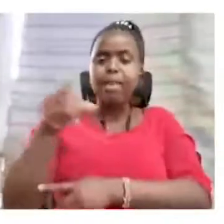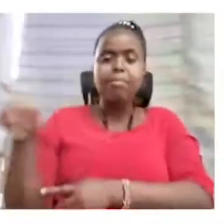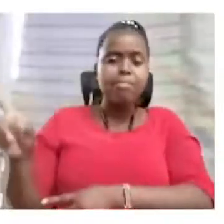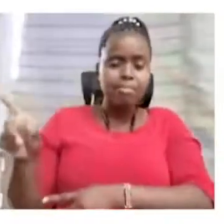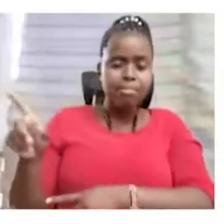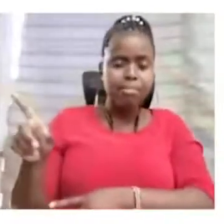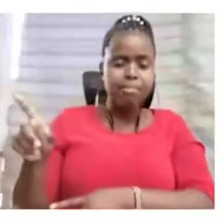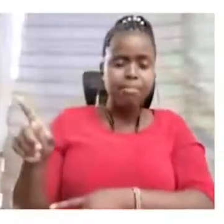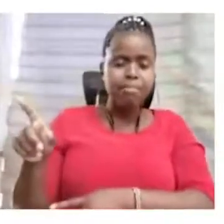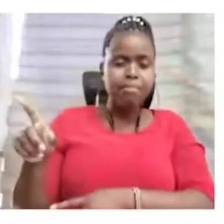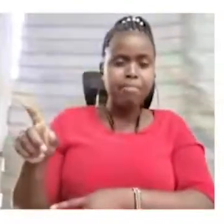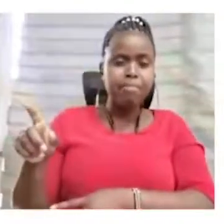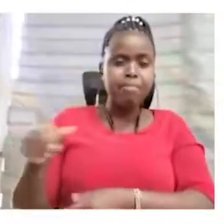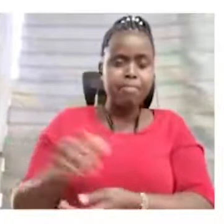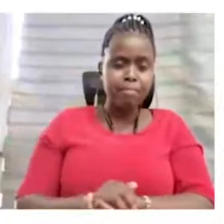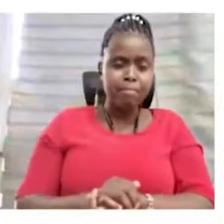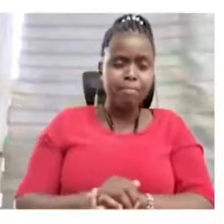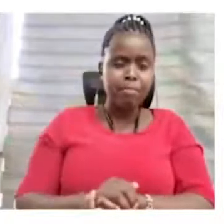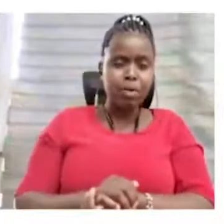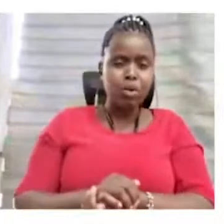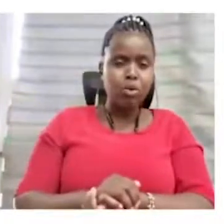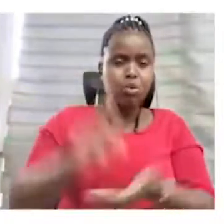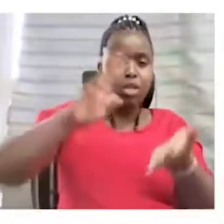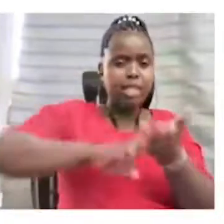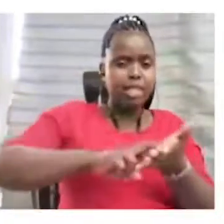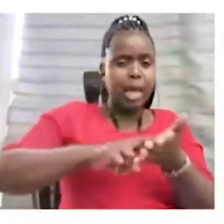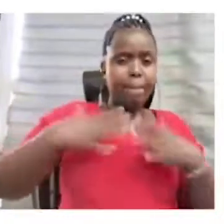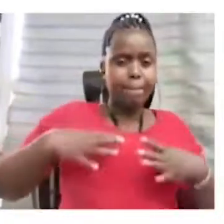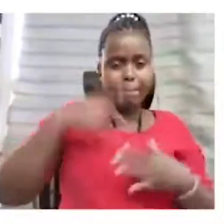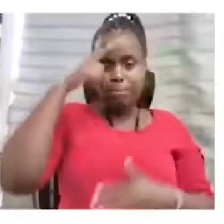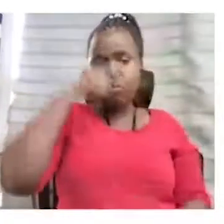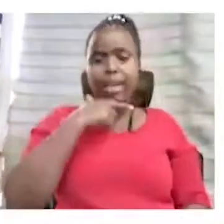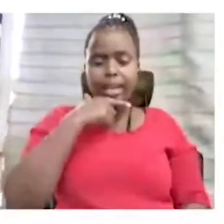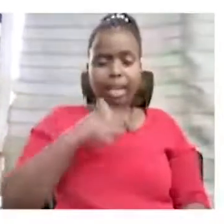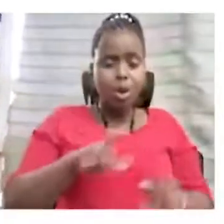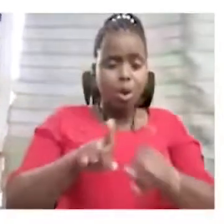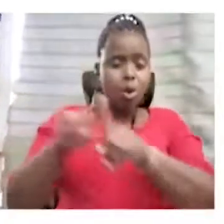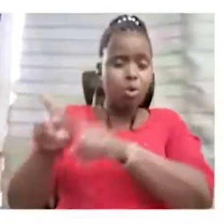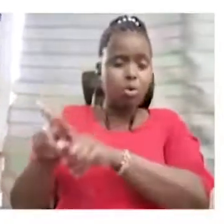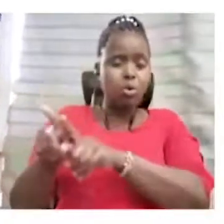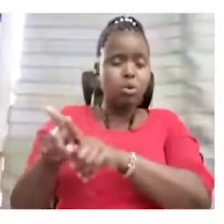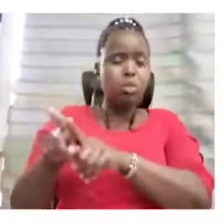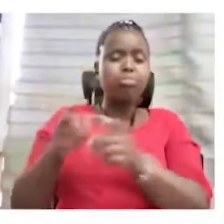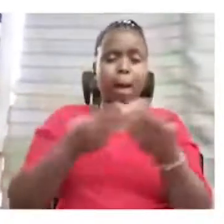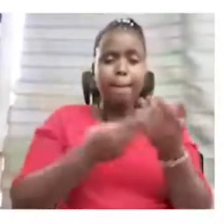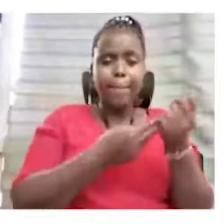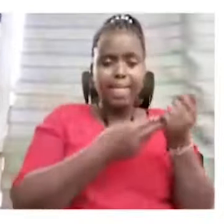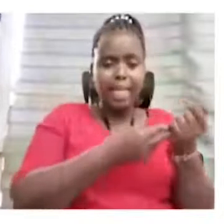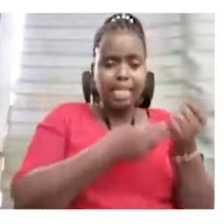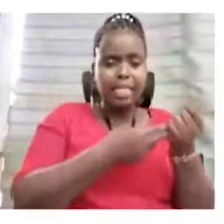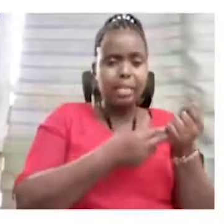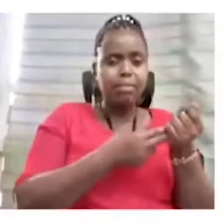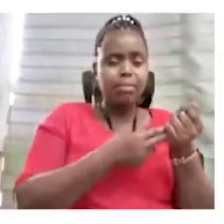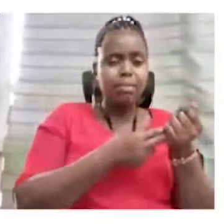persons who are visually impaired, but as well as and the partnership. Clara has mentioned some of the research that's done